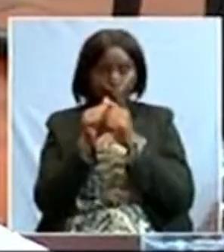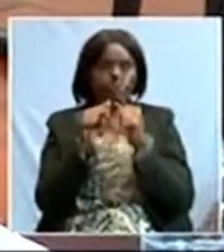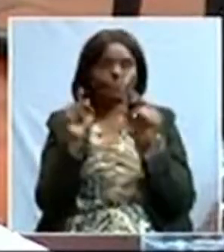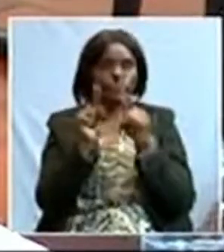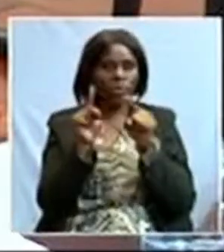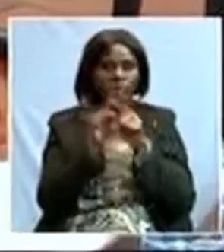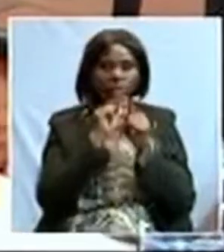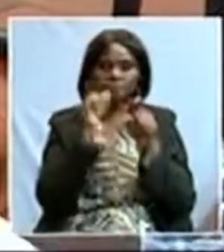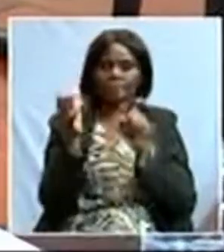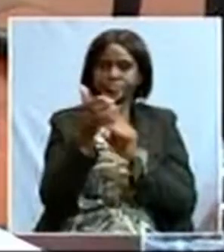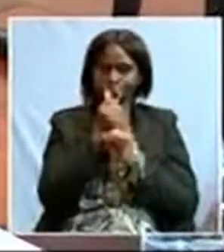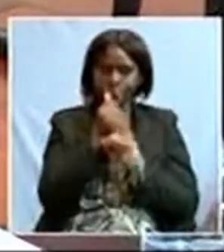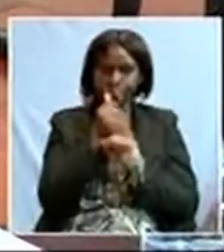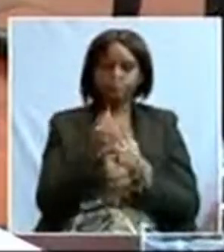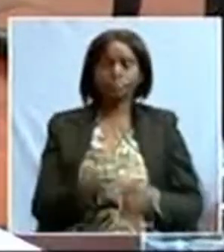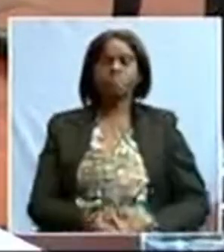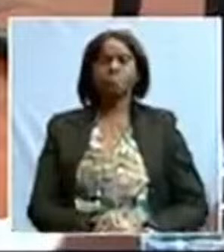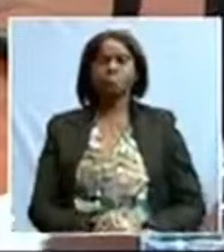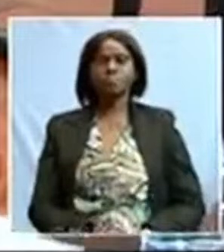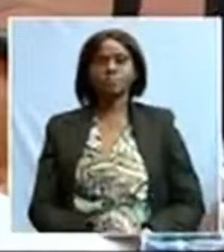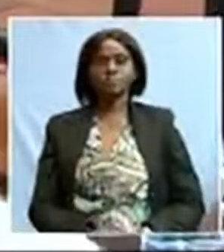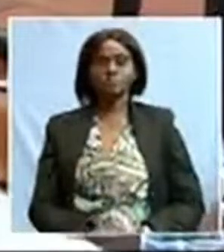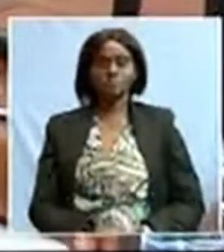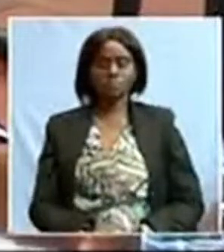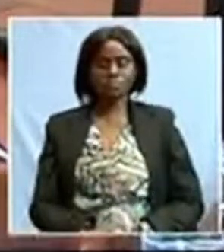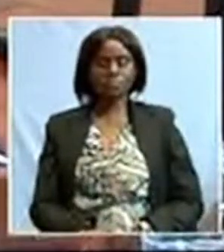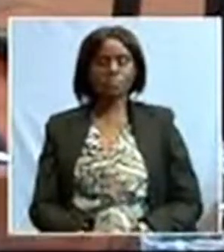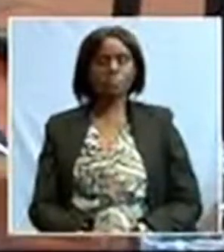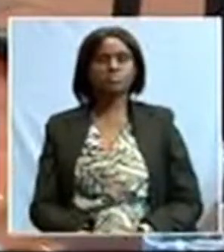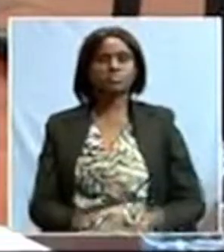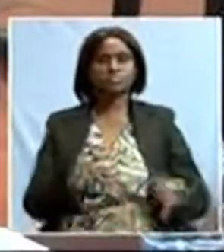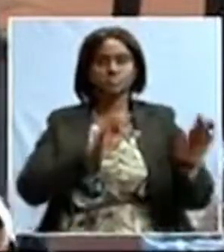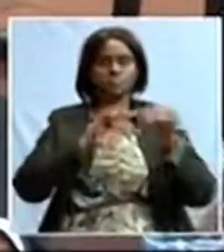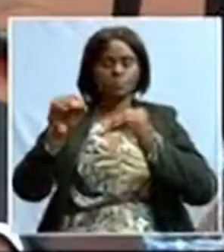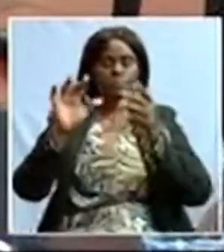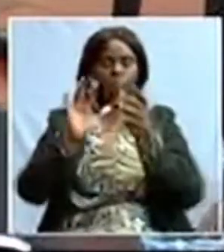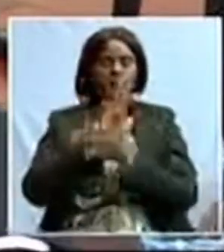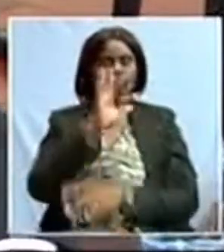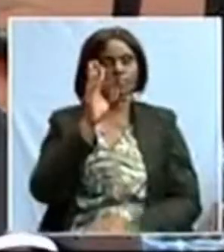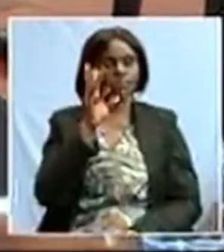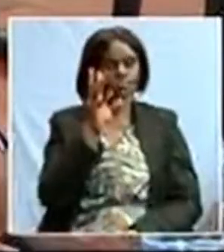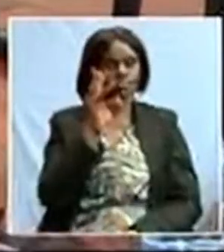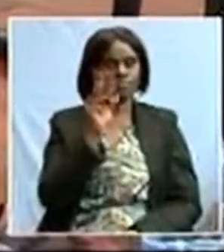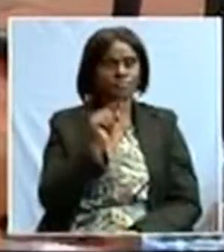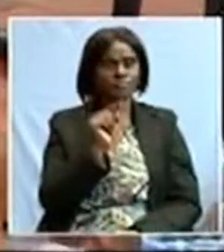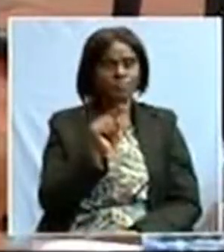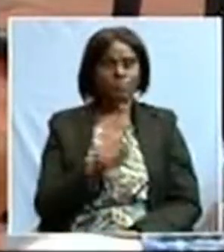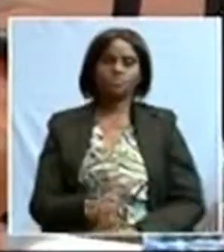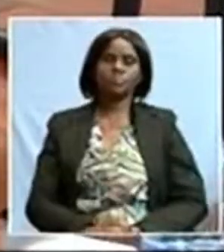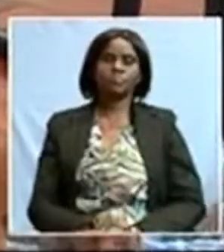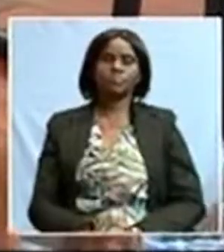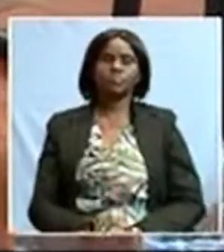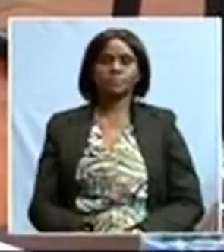not achieved. Chair, we can go to page 6.